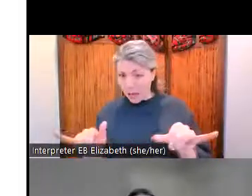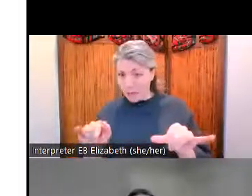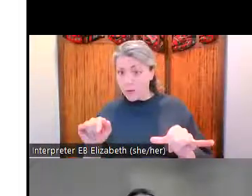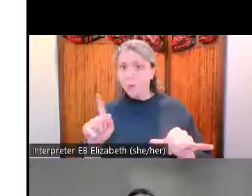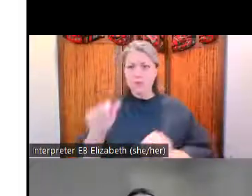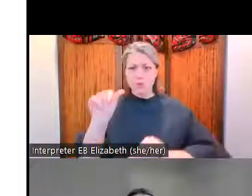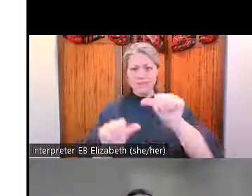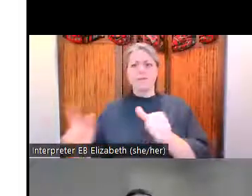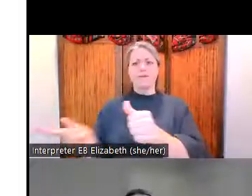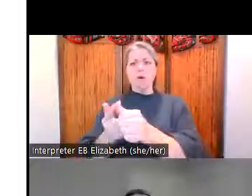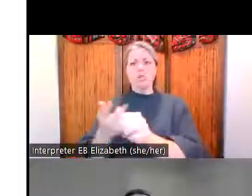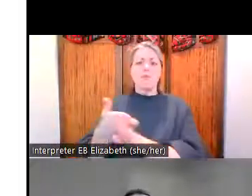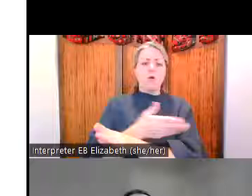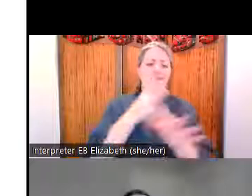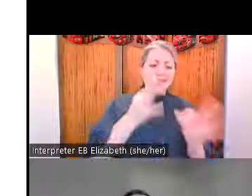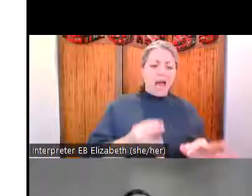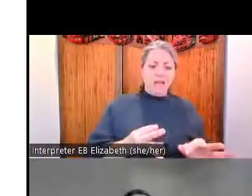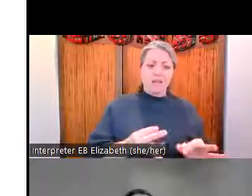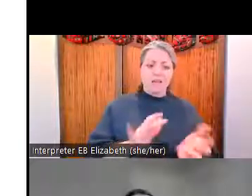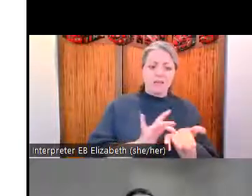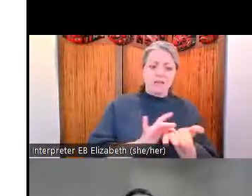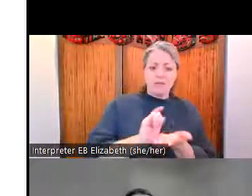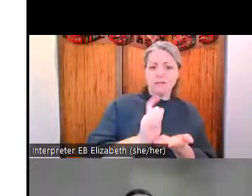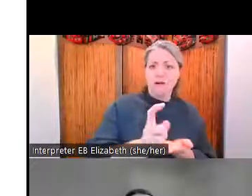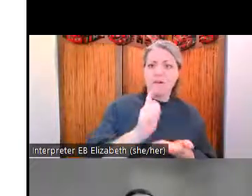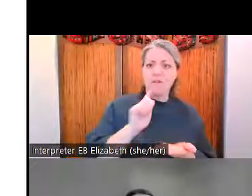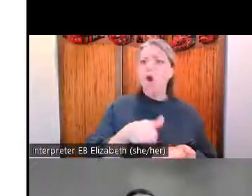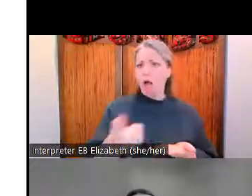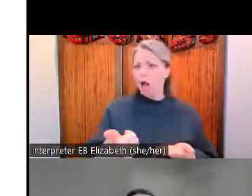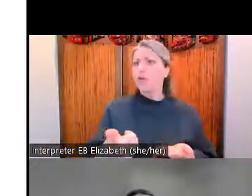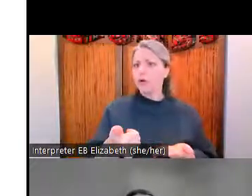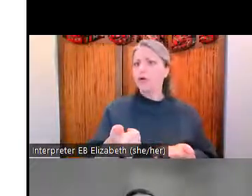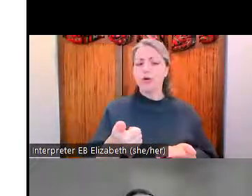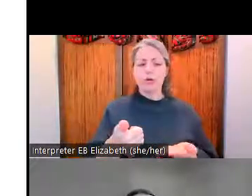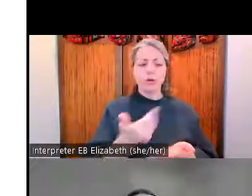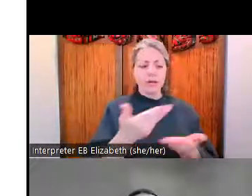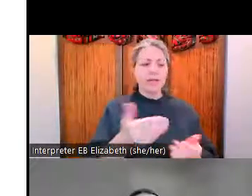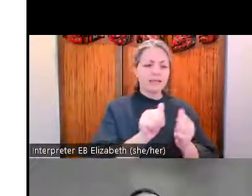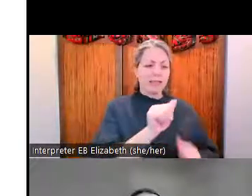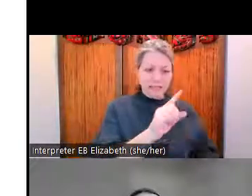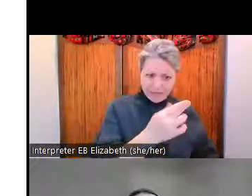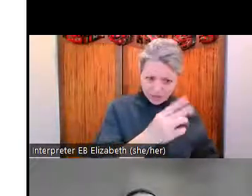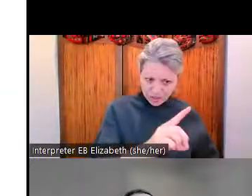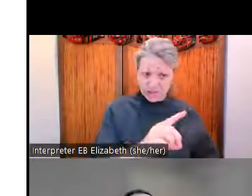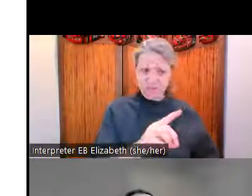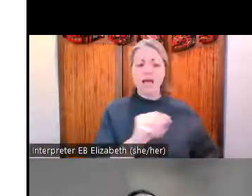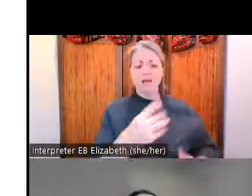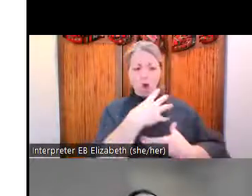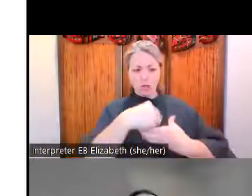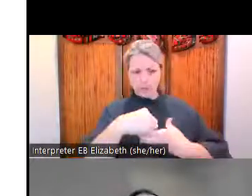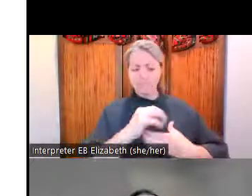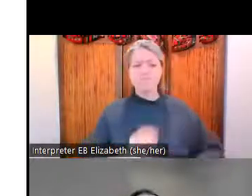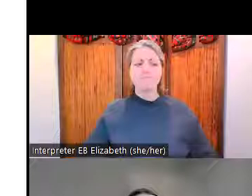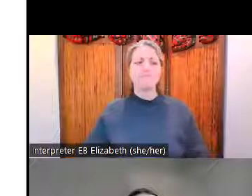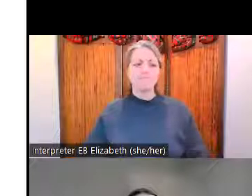with autism before considering other comorbid diagnoses that would be in the behavioral health realm. So as